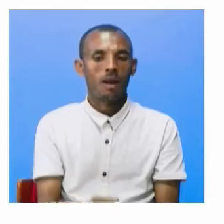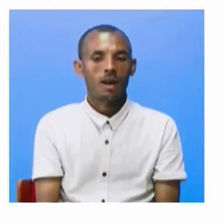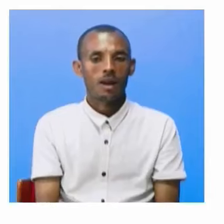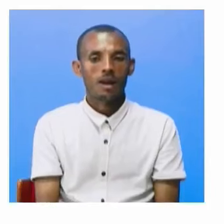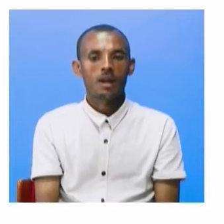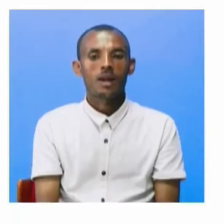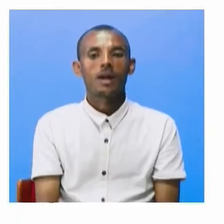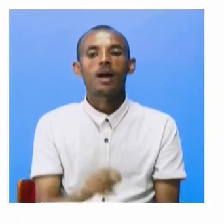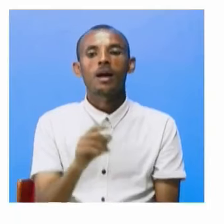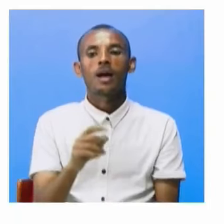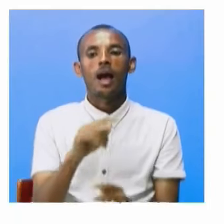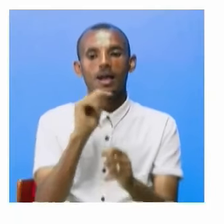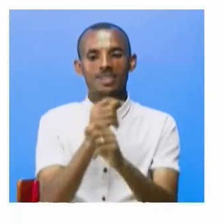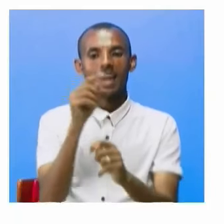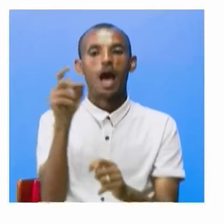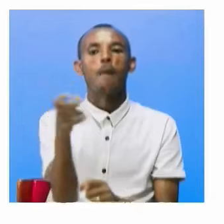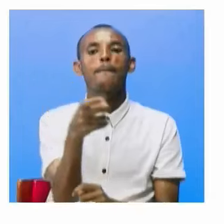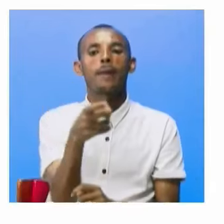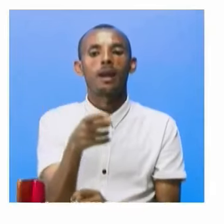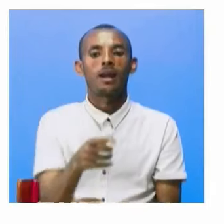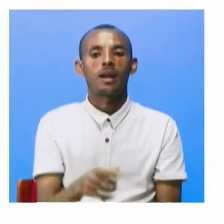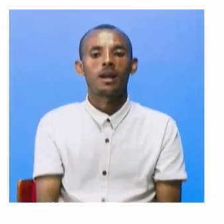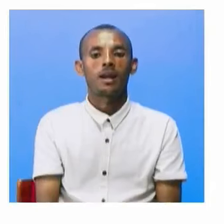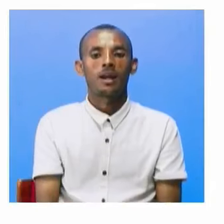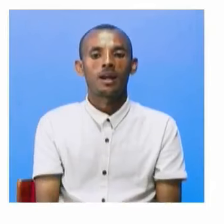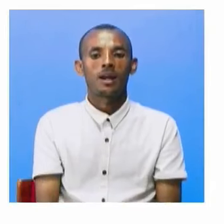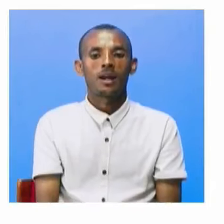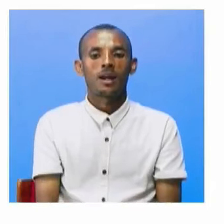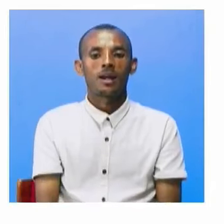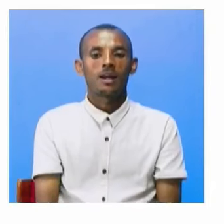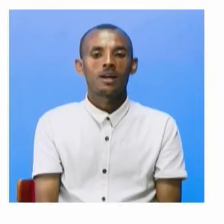action happened